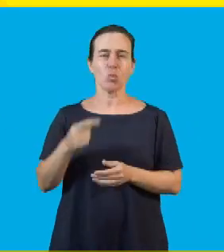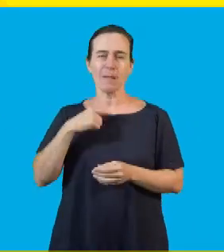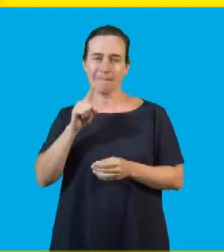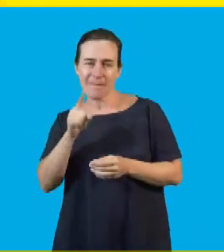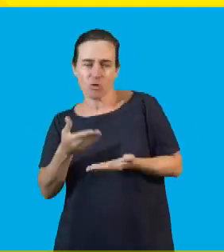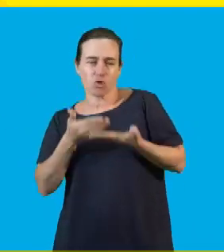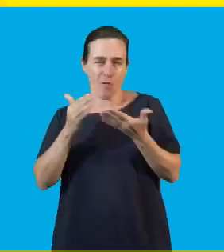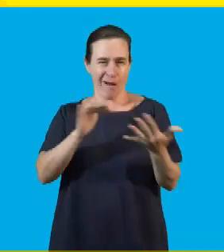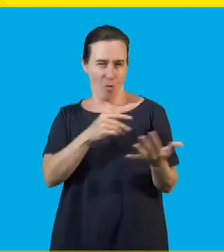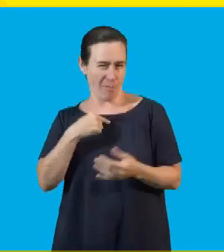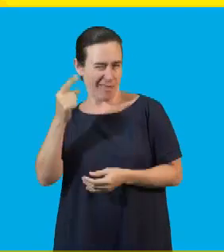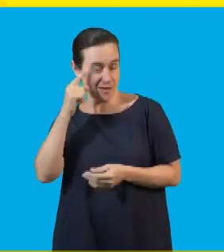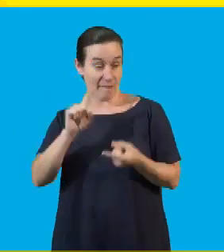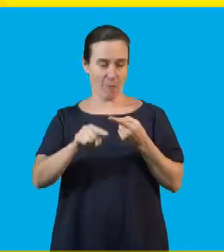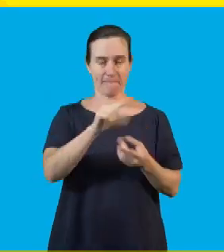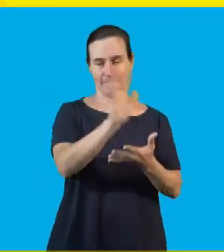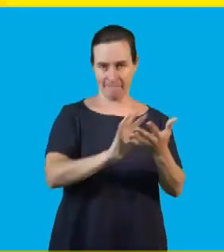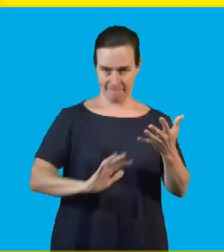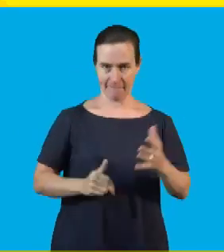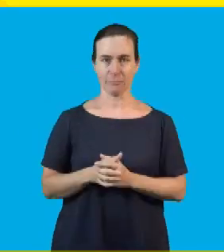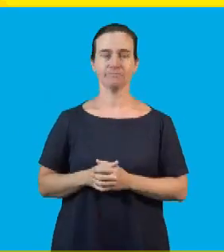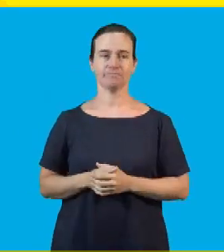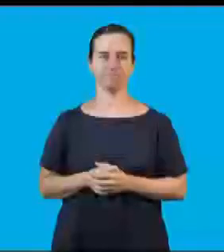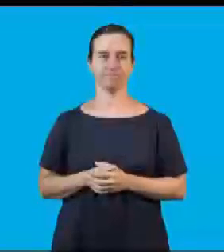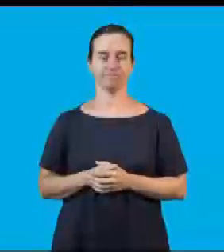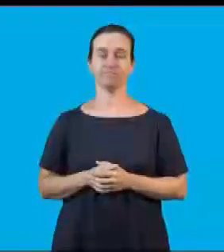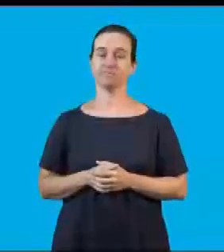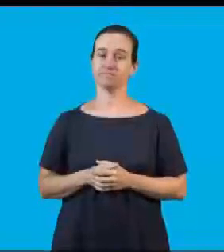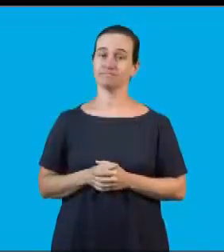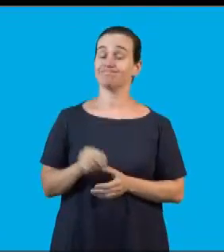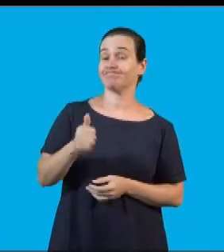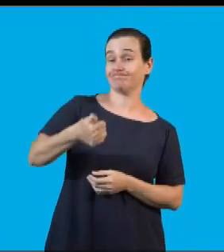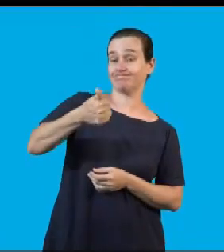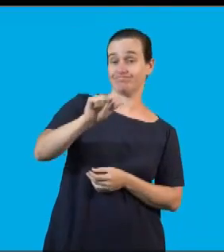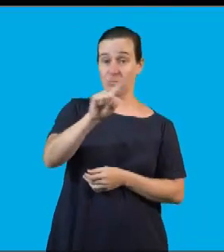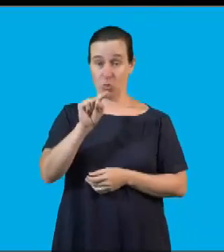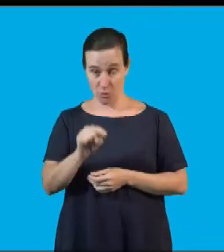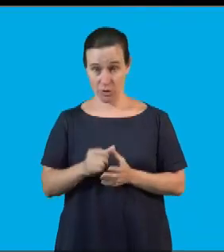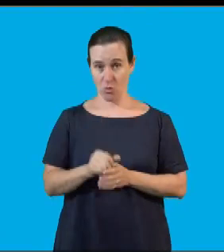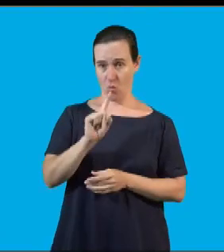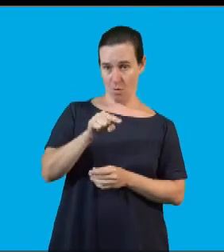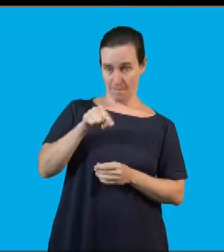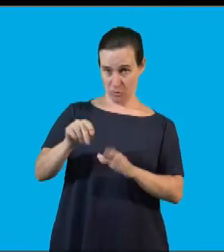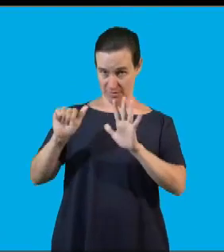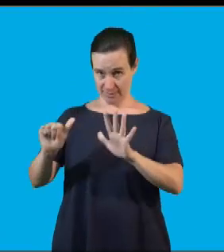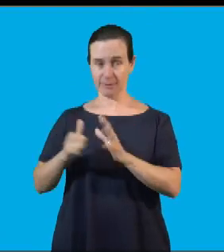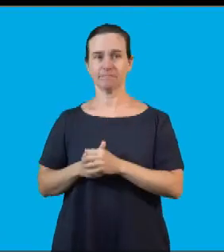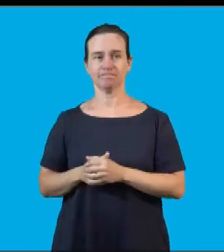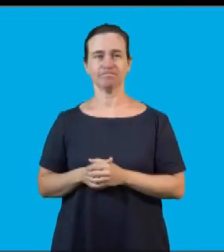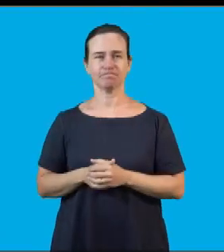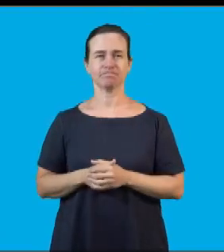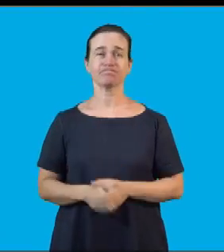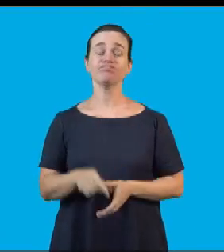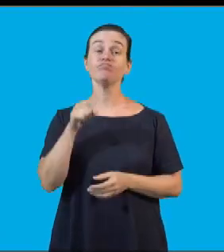summary or drawing those ideas together in a sentence. Let's look at the next question, which is question